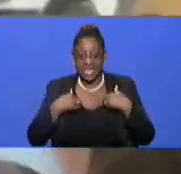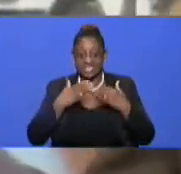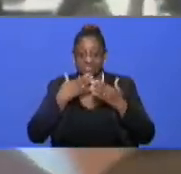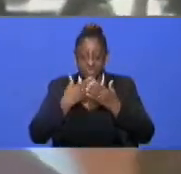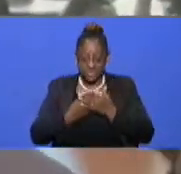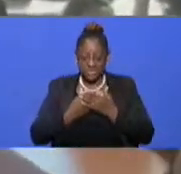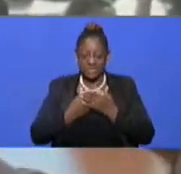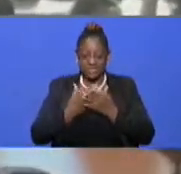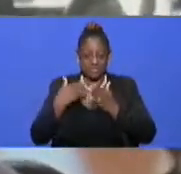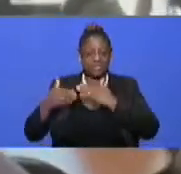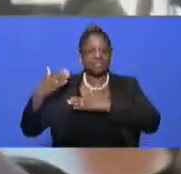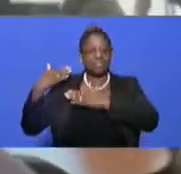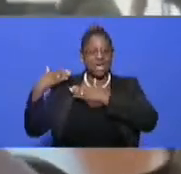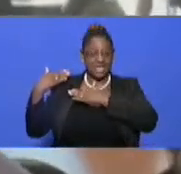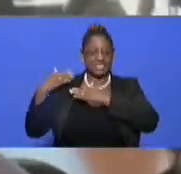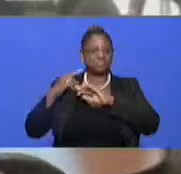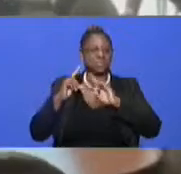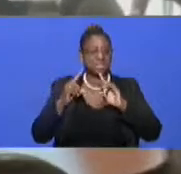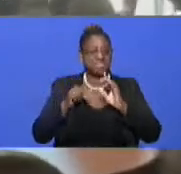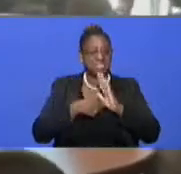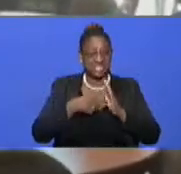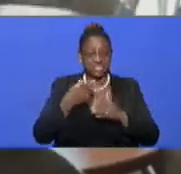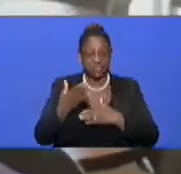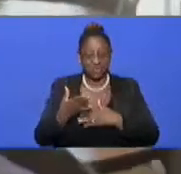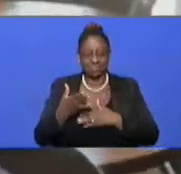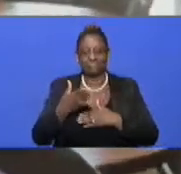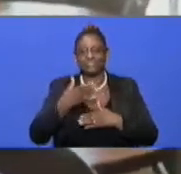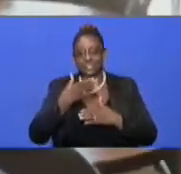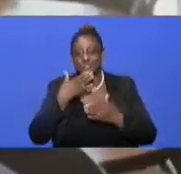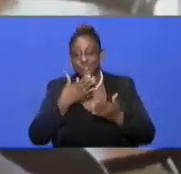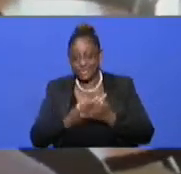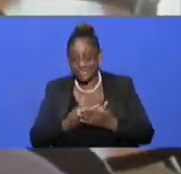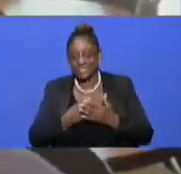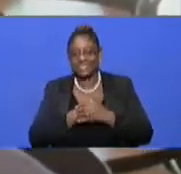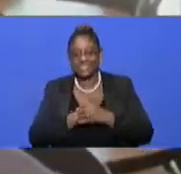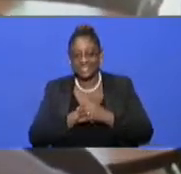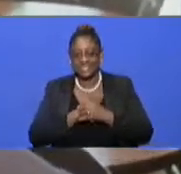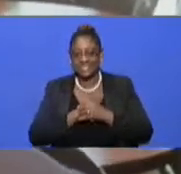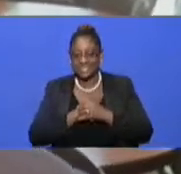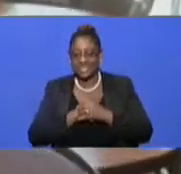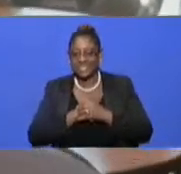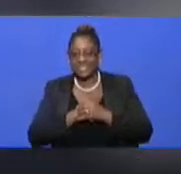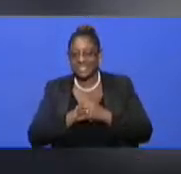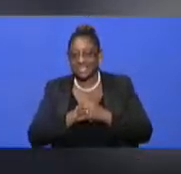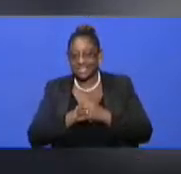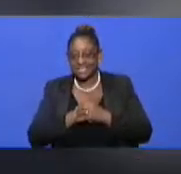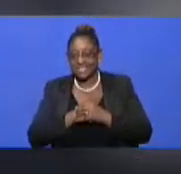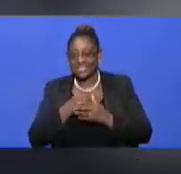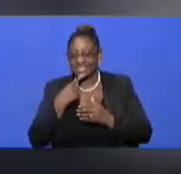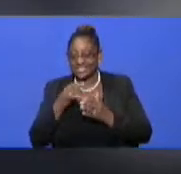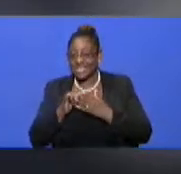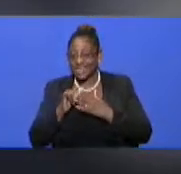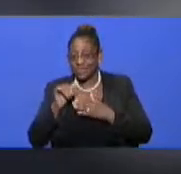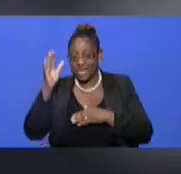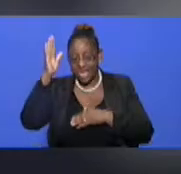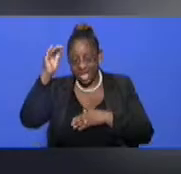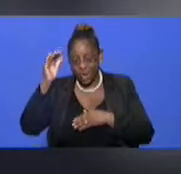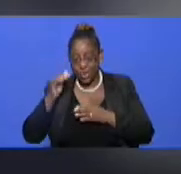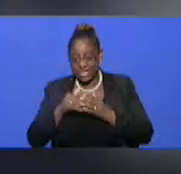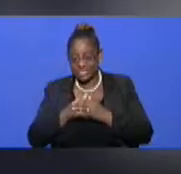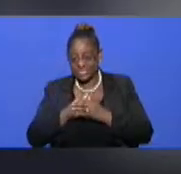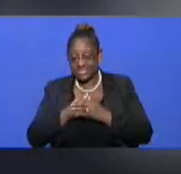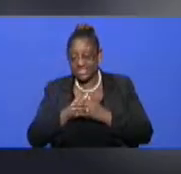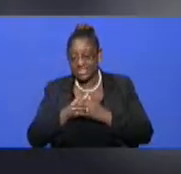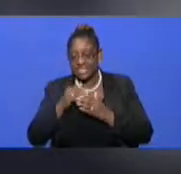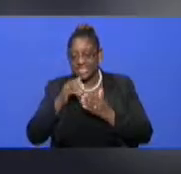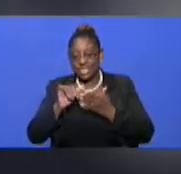the past, but none like this one. I told him that no longer than the day. I said we had a horse beat Magna Dior,